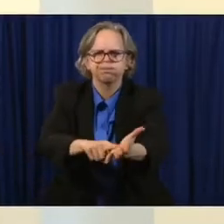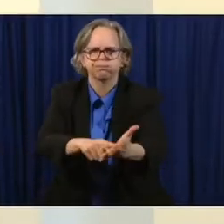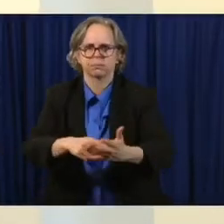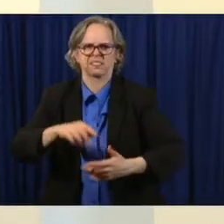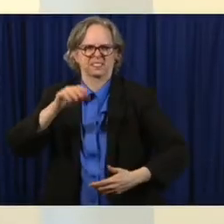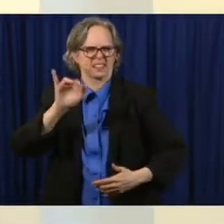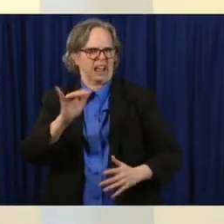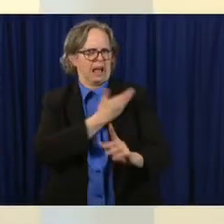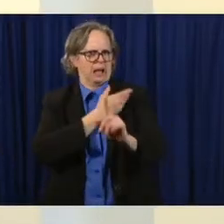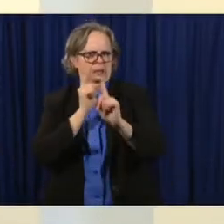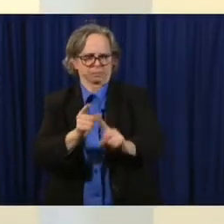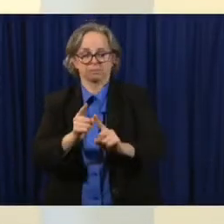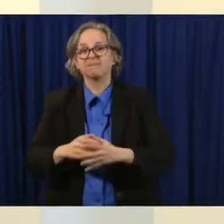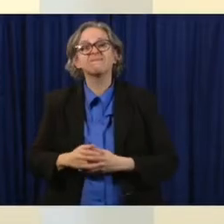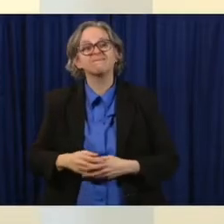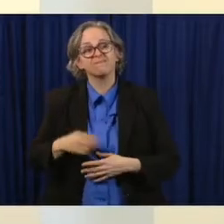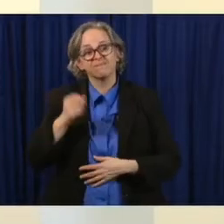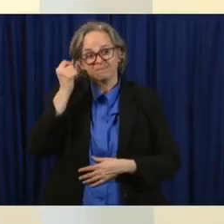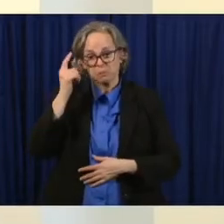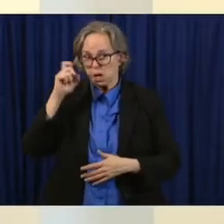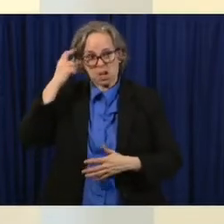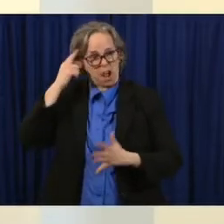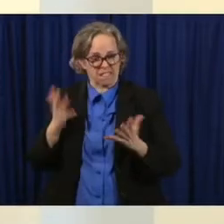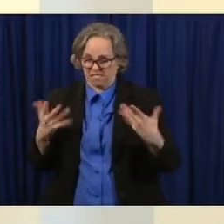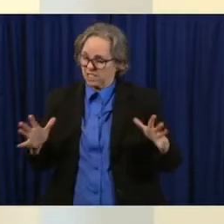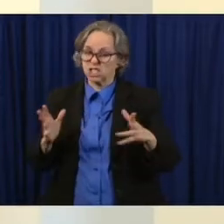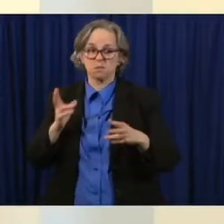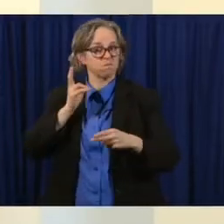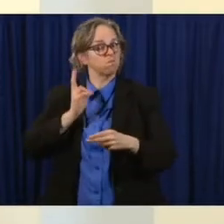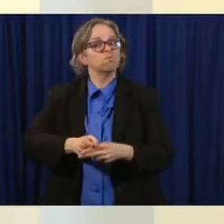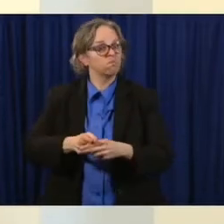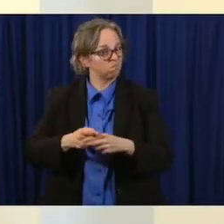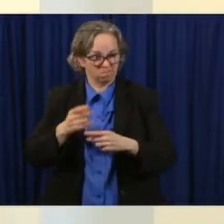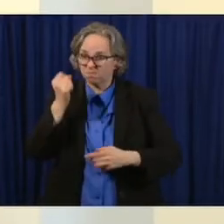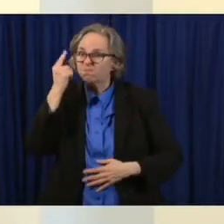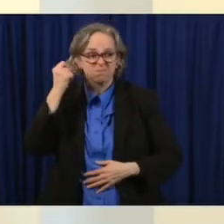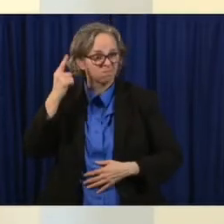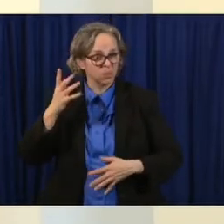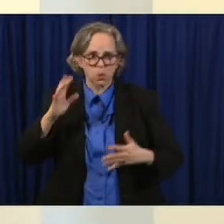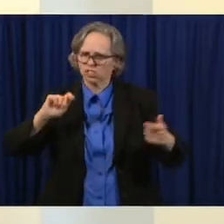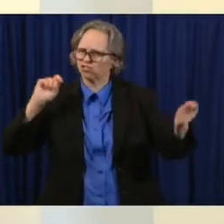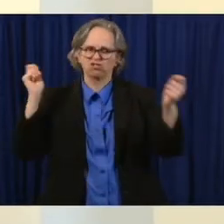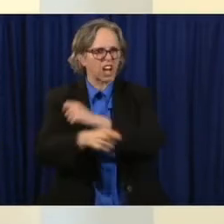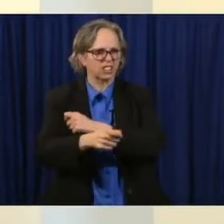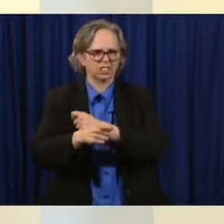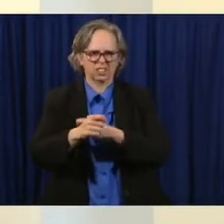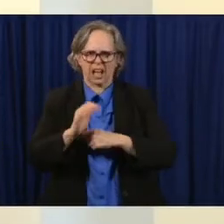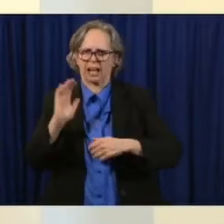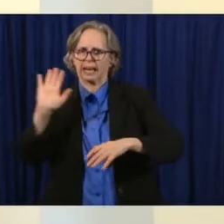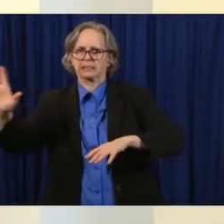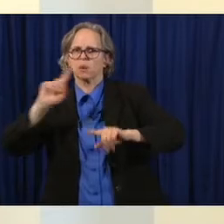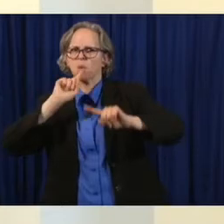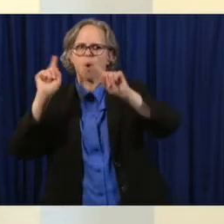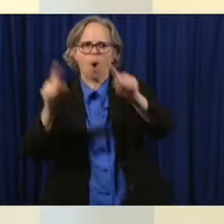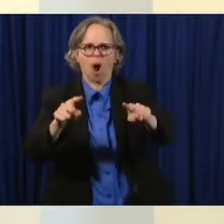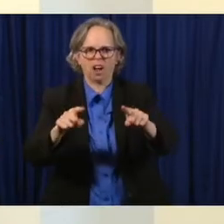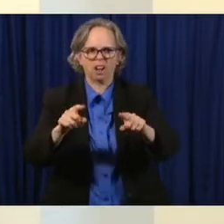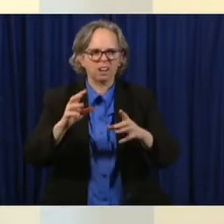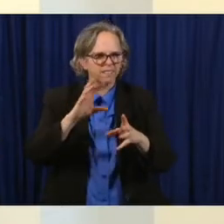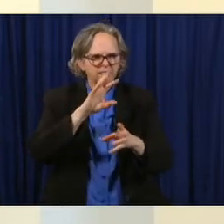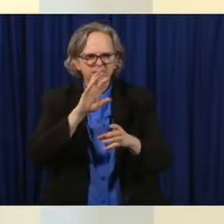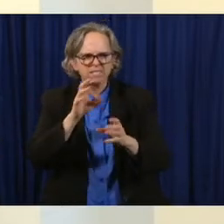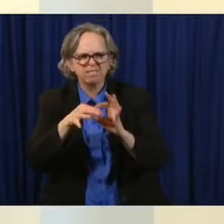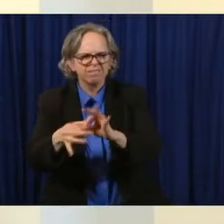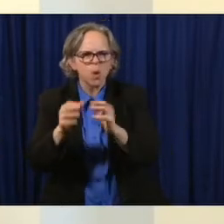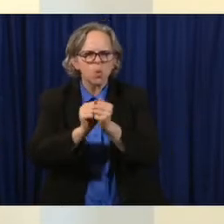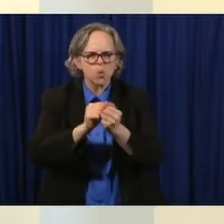As the governor said, we have also, I'm making a change in an order on how our hospitals are